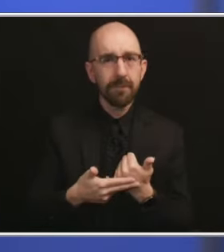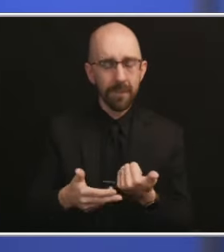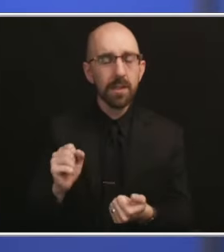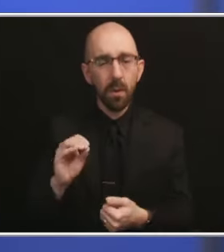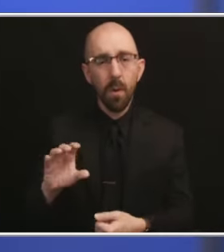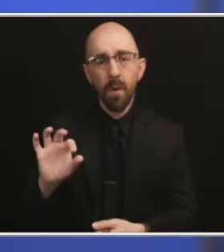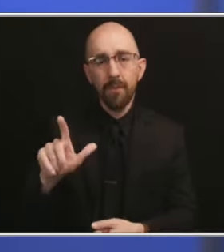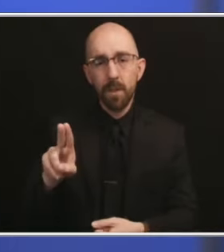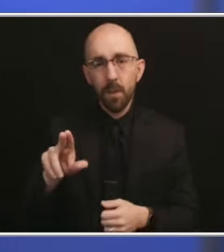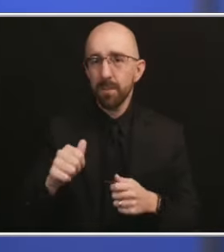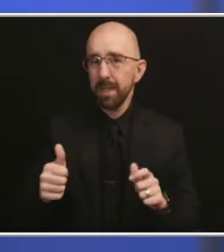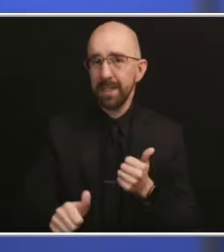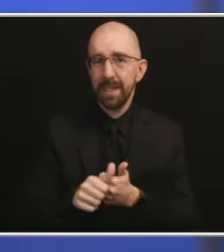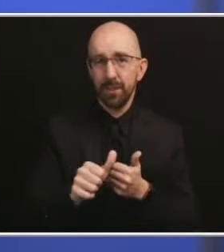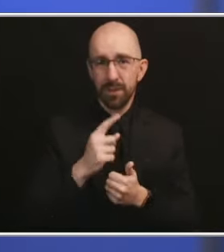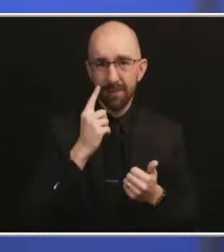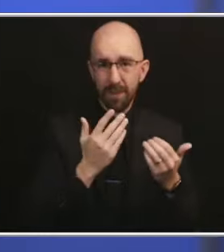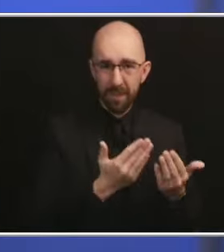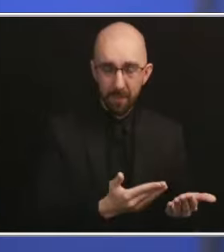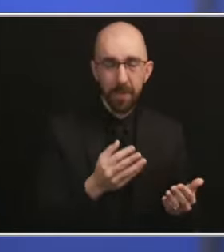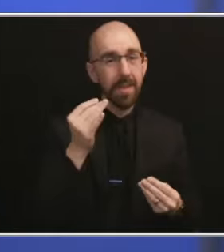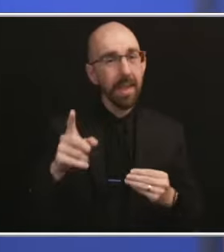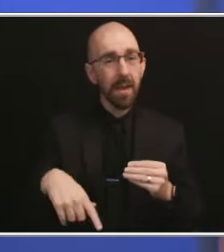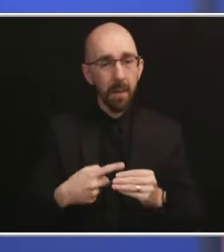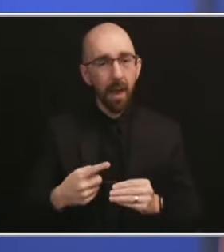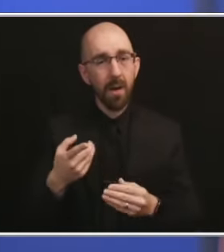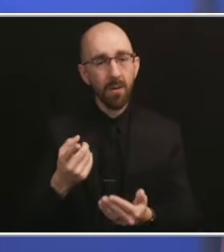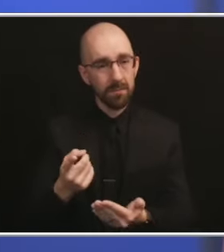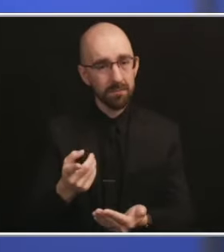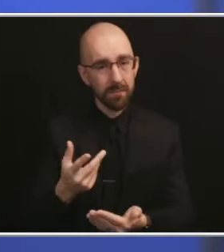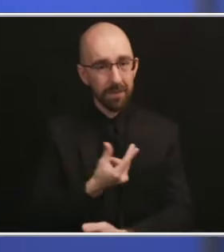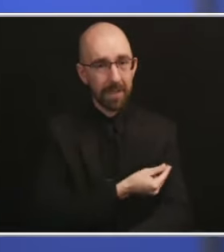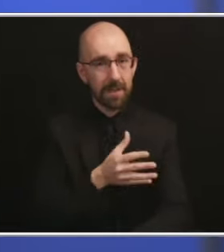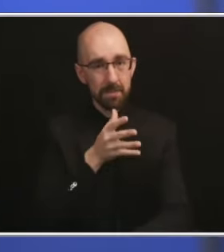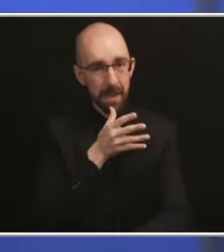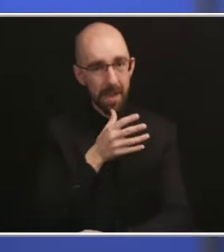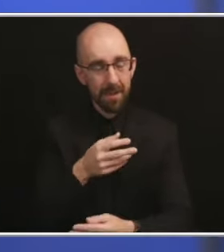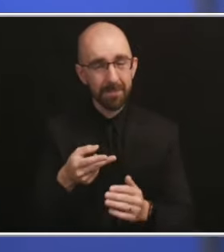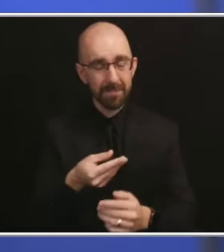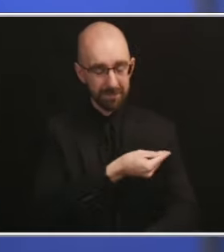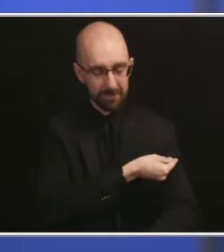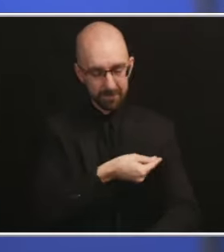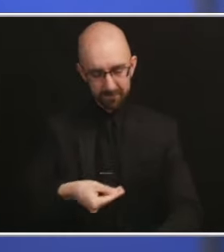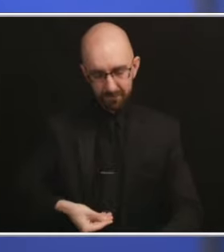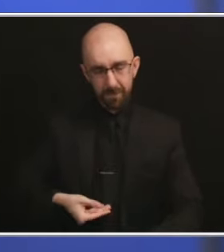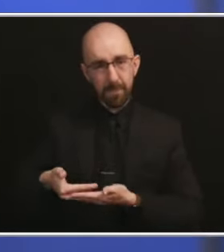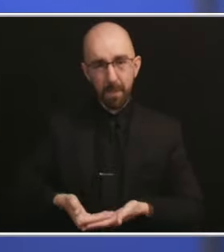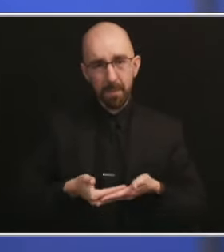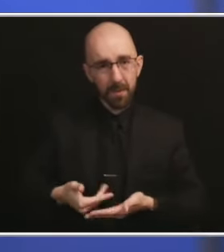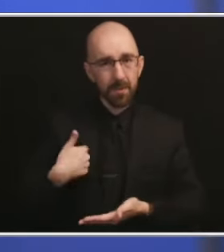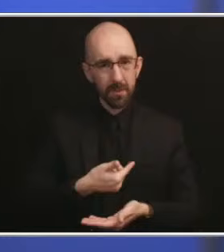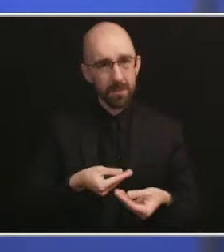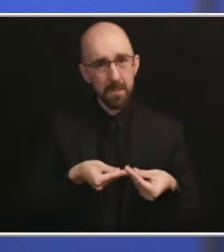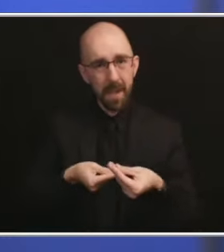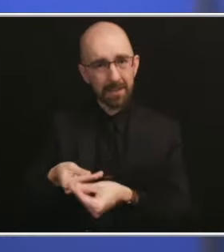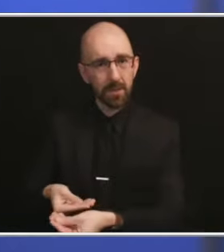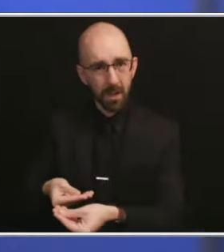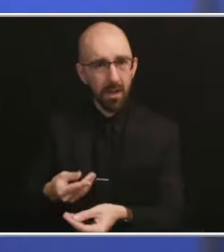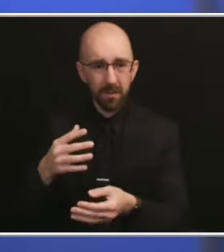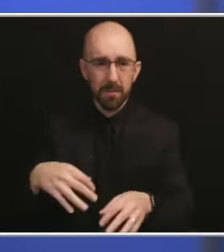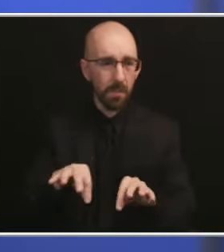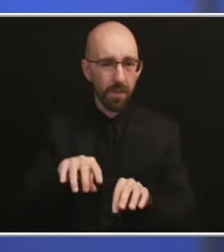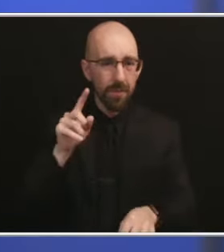for them. And then we're thinking about when we vaccinate mom, we're basically vaccinating baby because we pass those antibodies on. So it's super important just for mom and